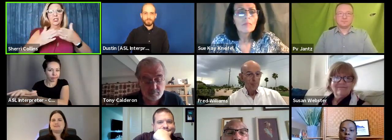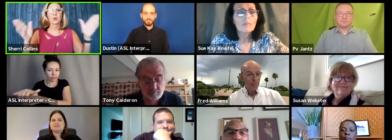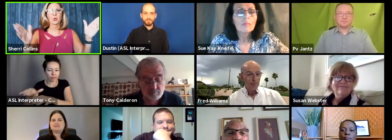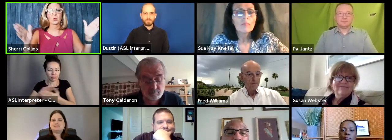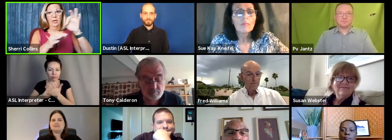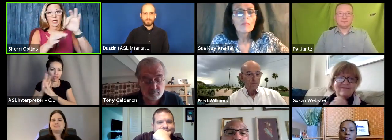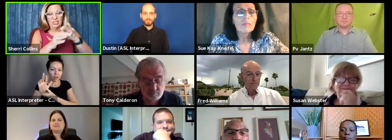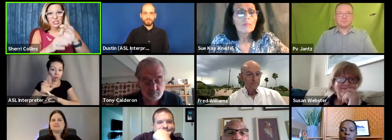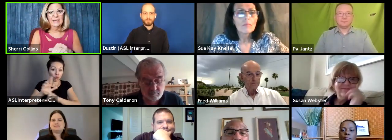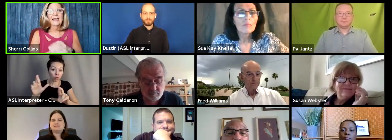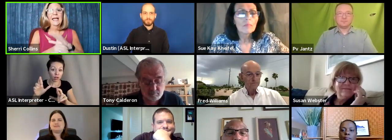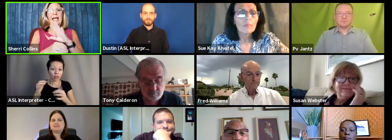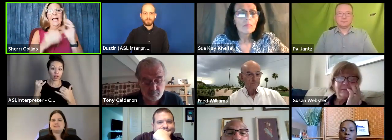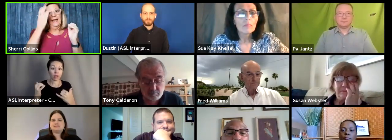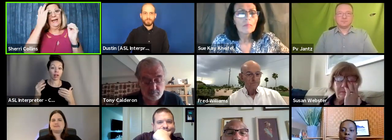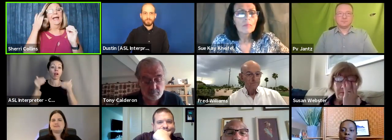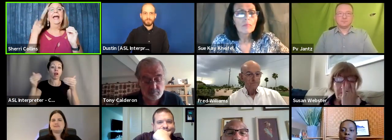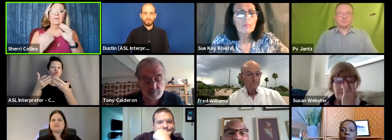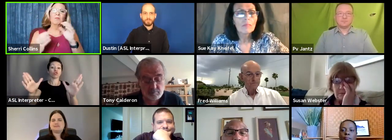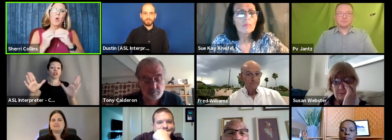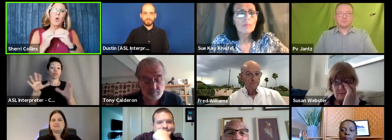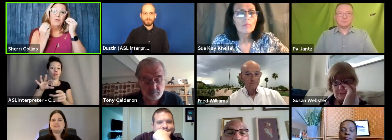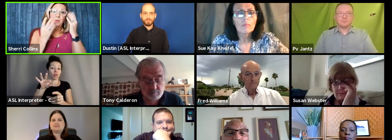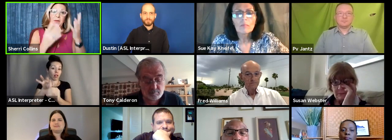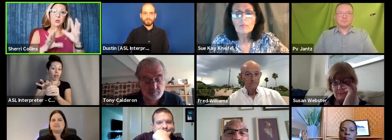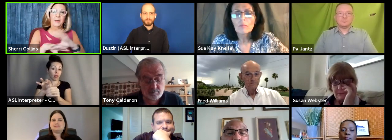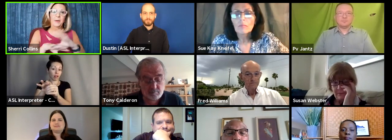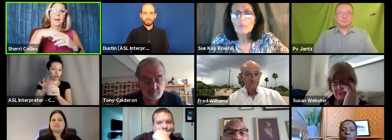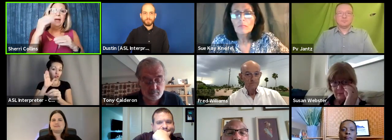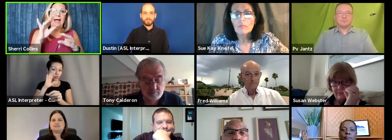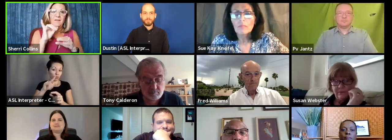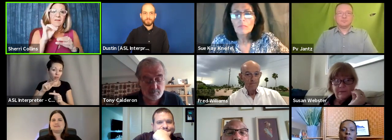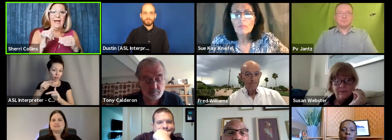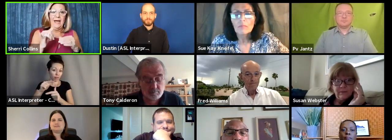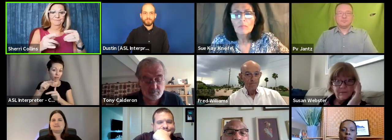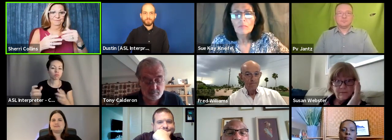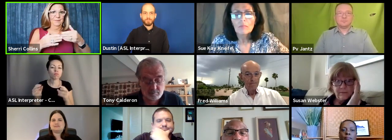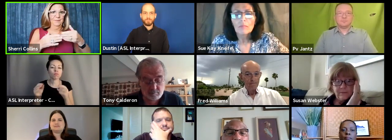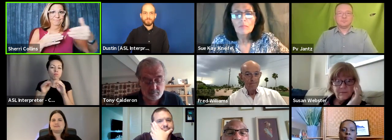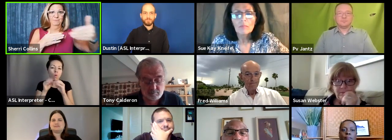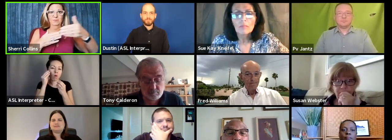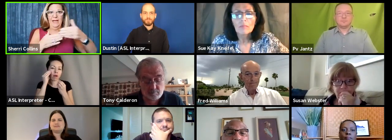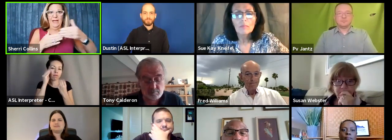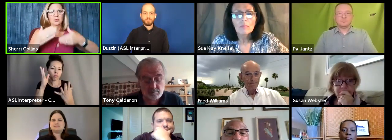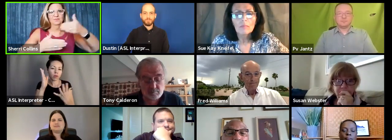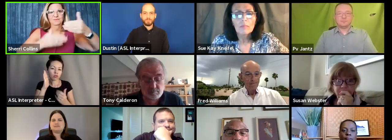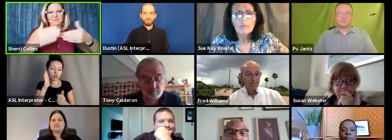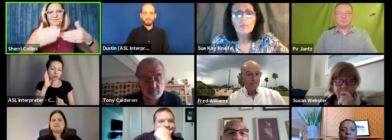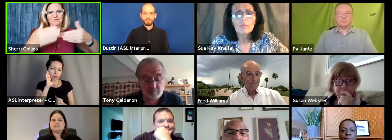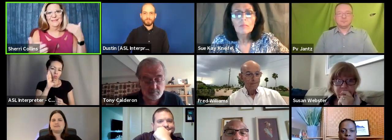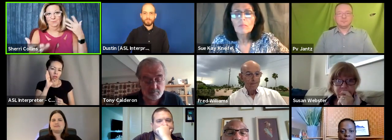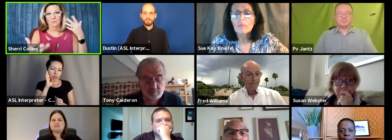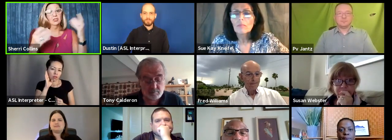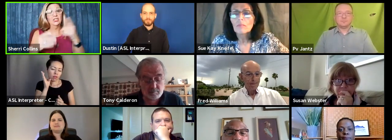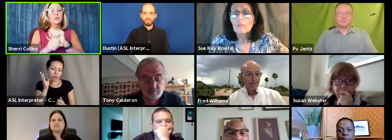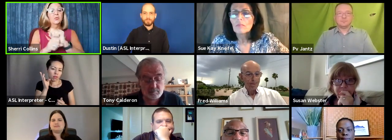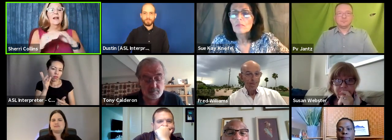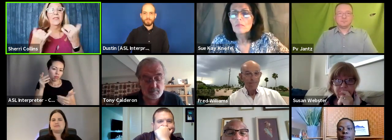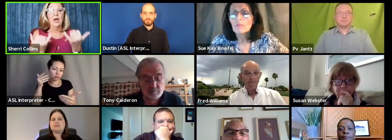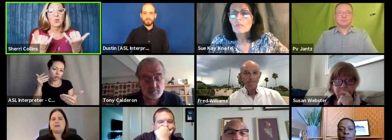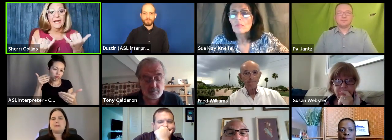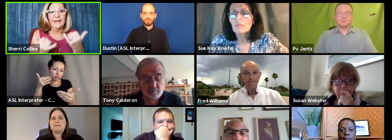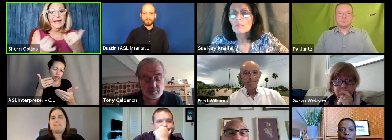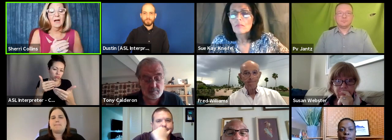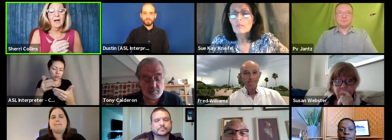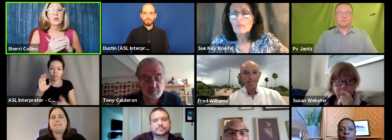big general election. And more information will be coming out of that as we get, well, she's working